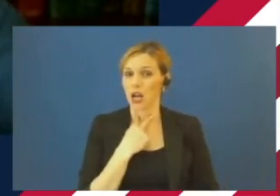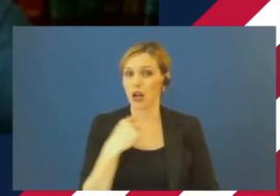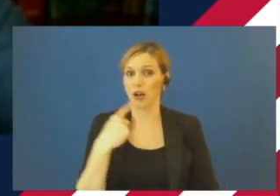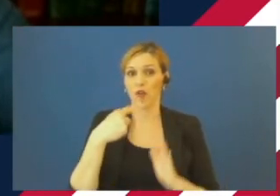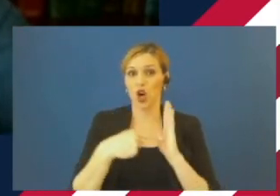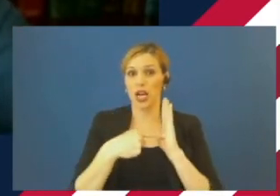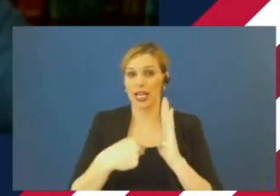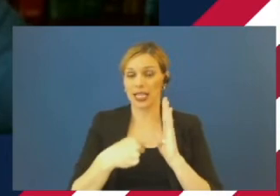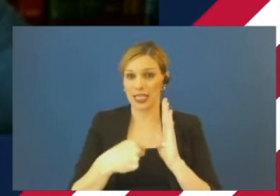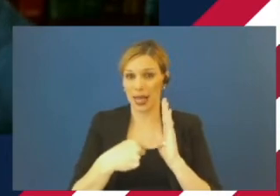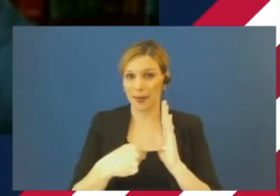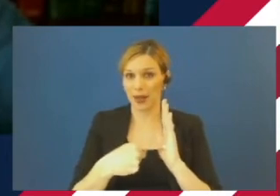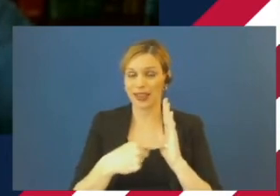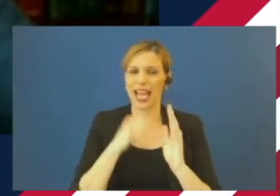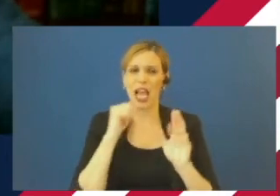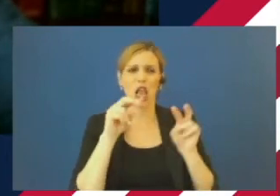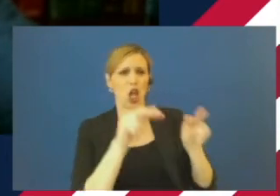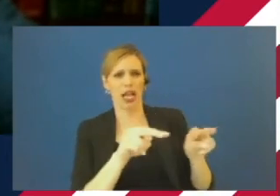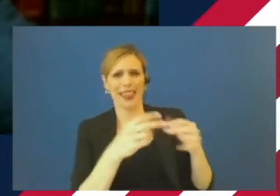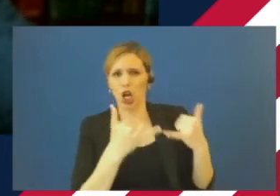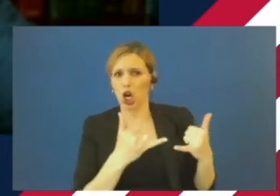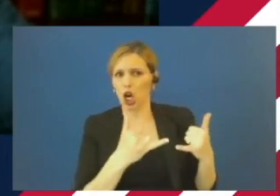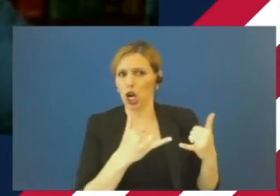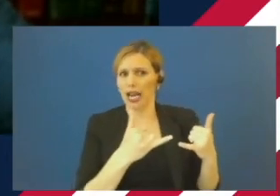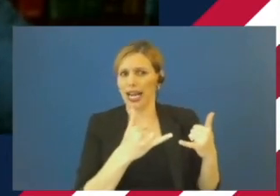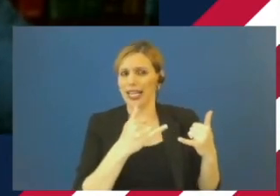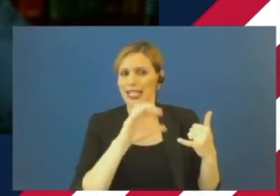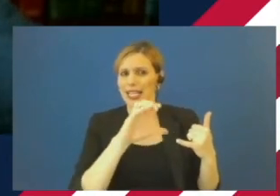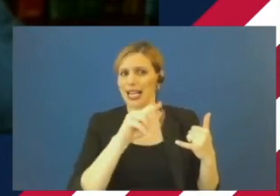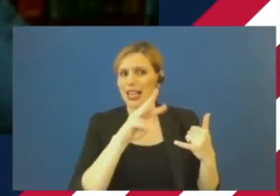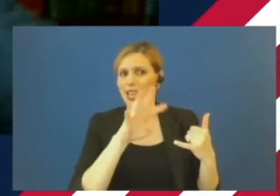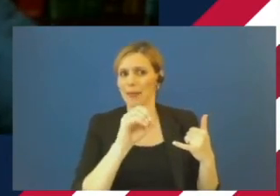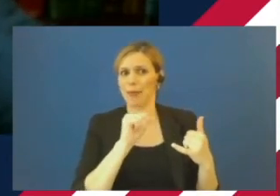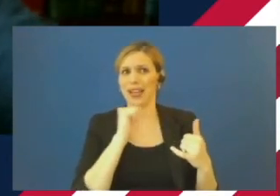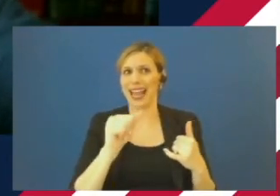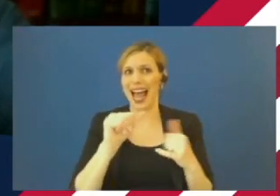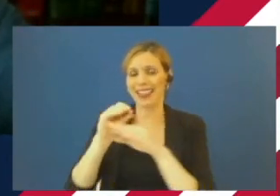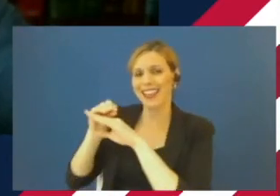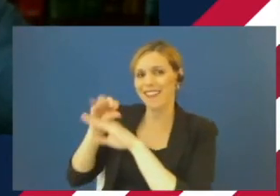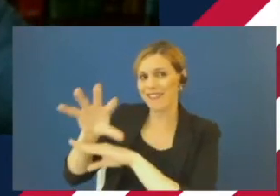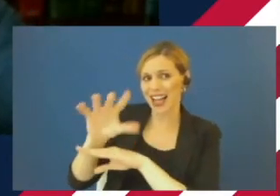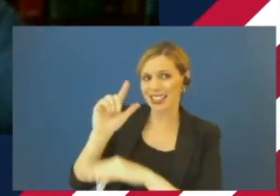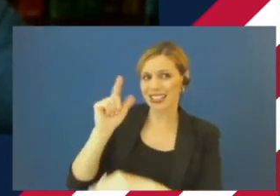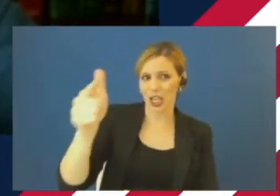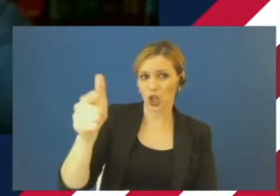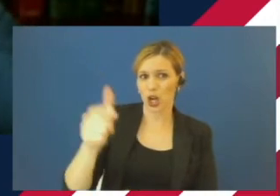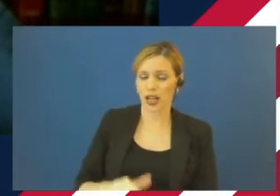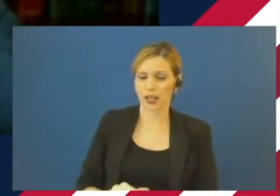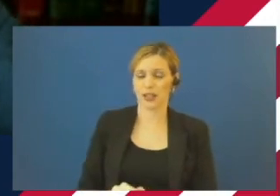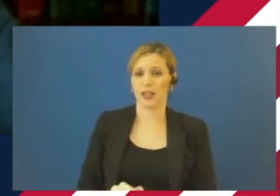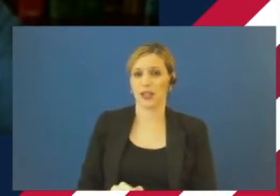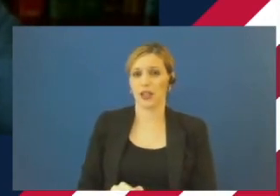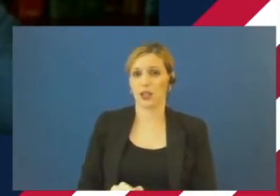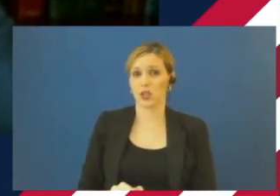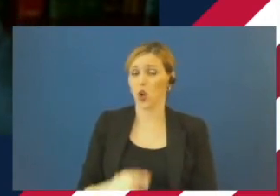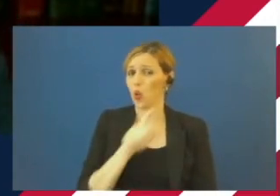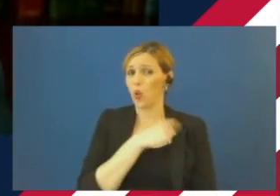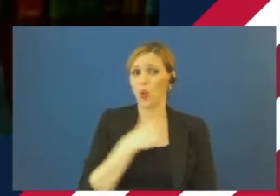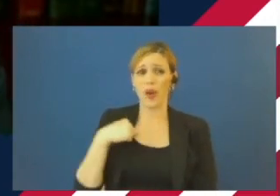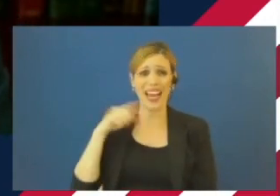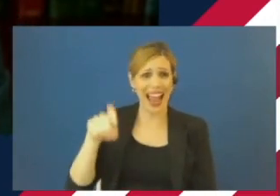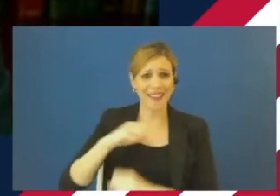not the effects, and when they're stuck on, frankly, protecting property more than protecting